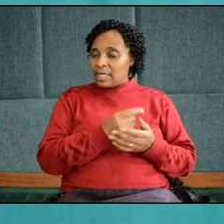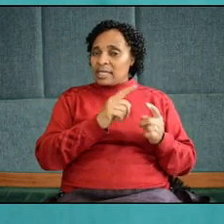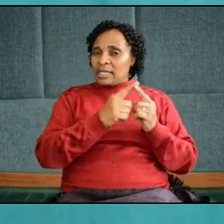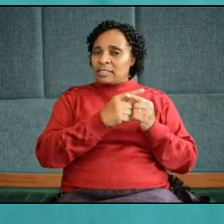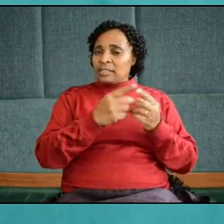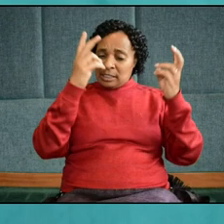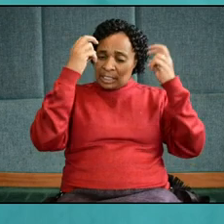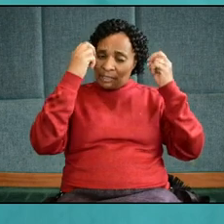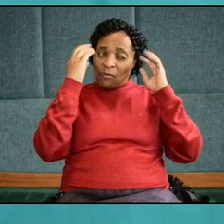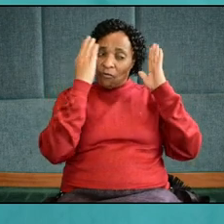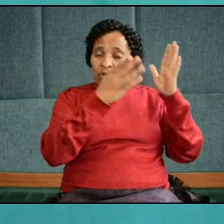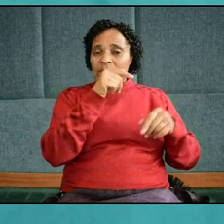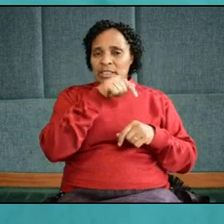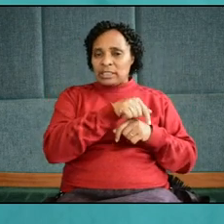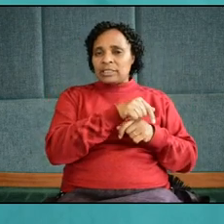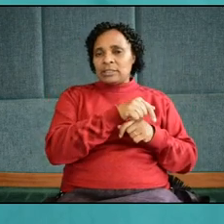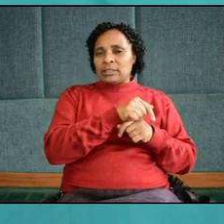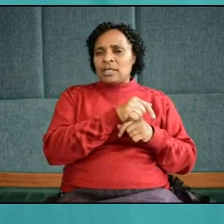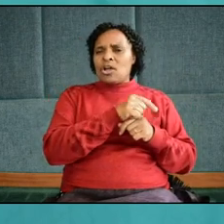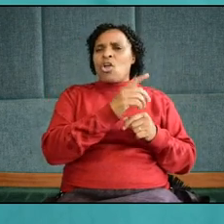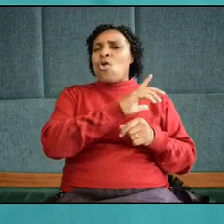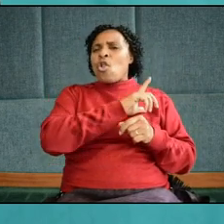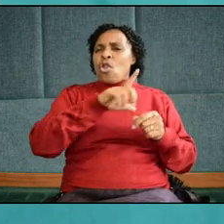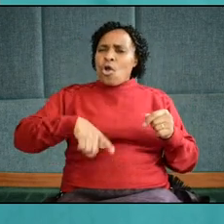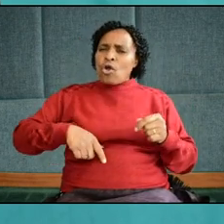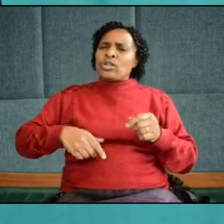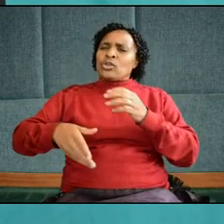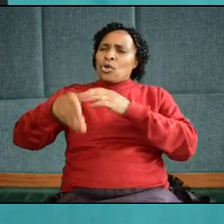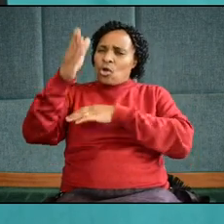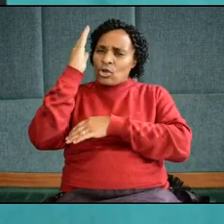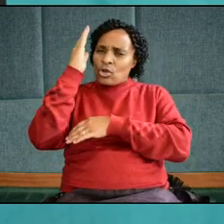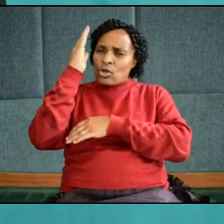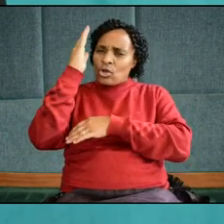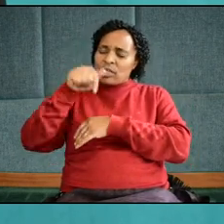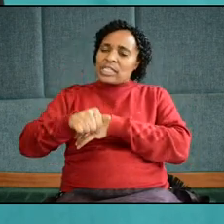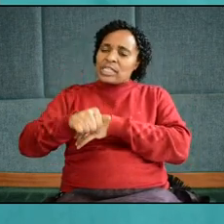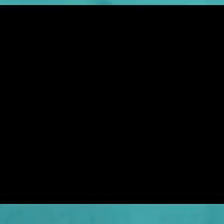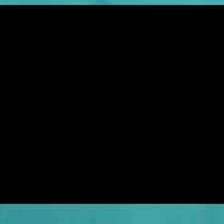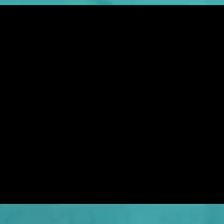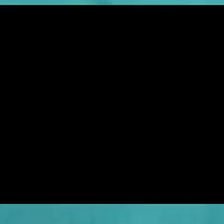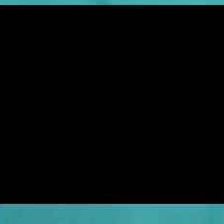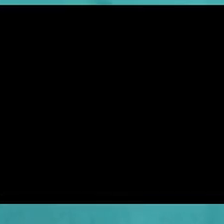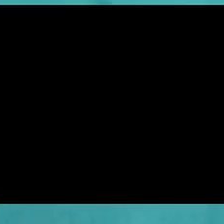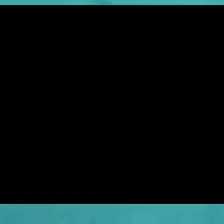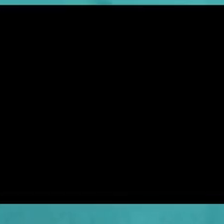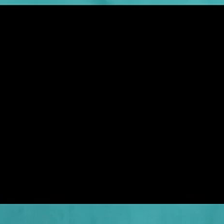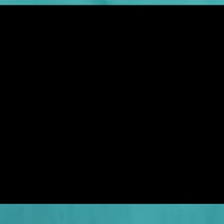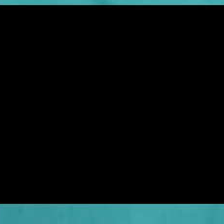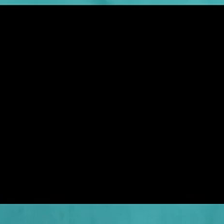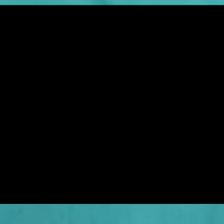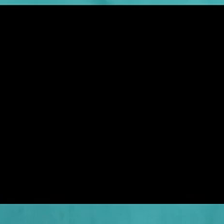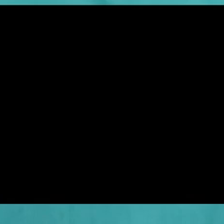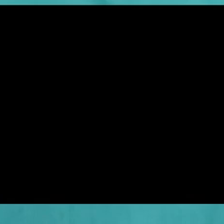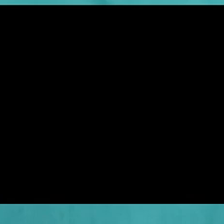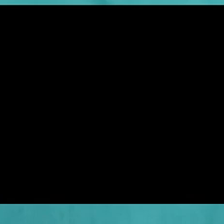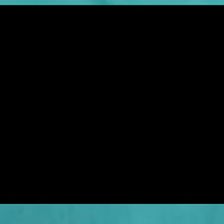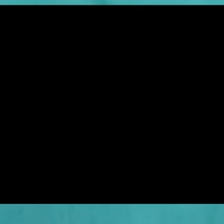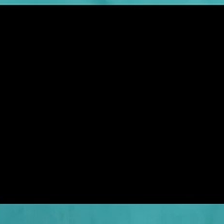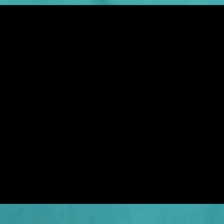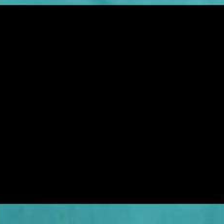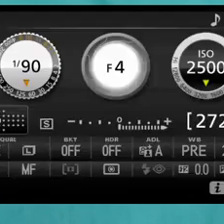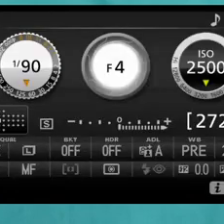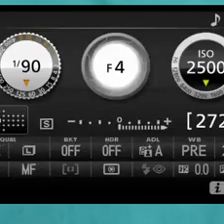Lord is always gracious. God knew Balaam had all these bad things, but Balaam made some of the most